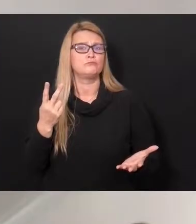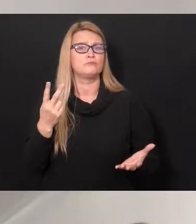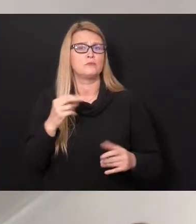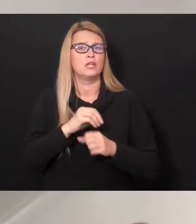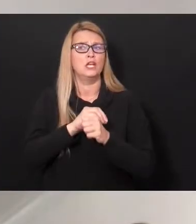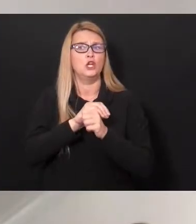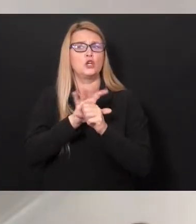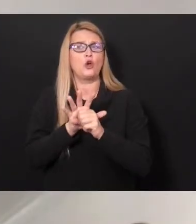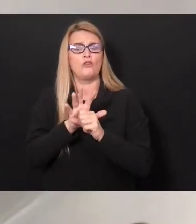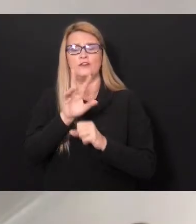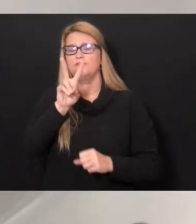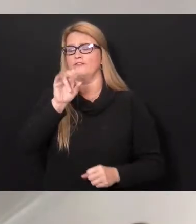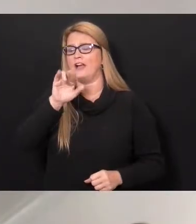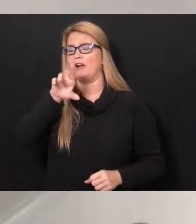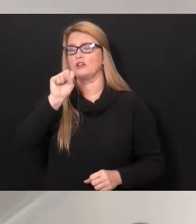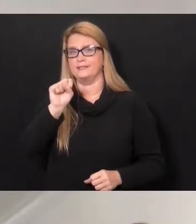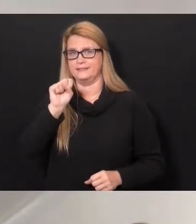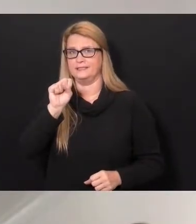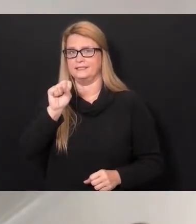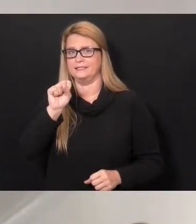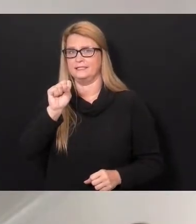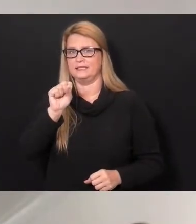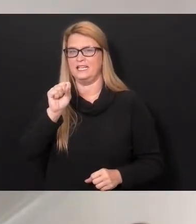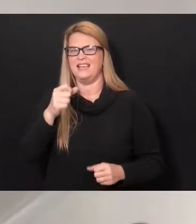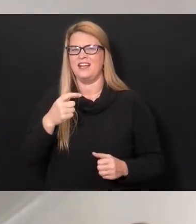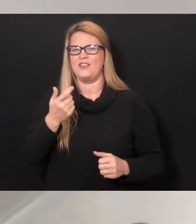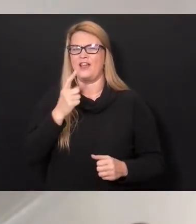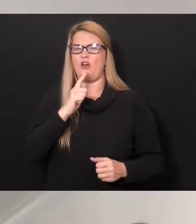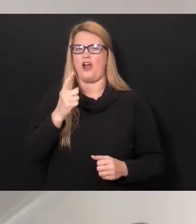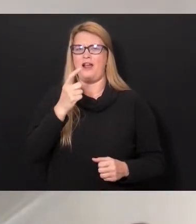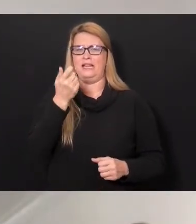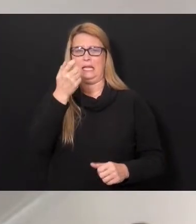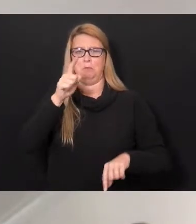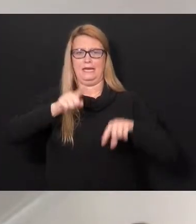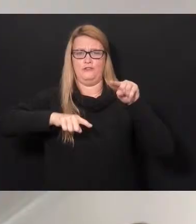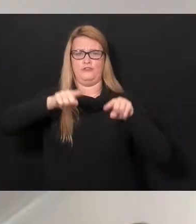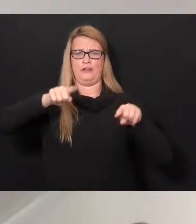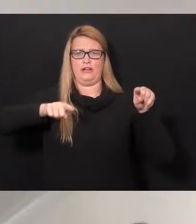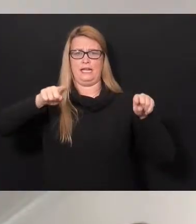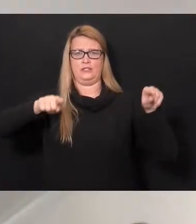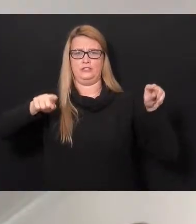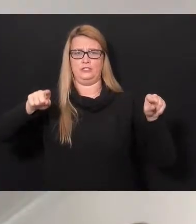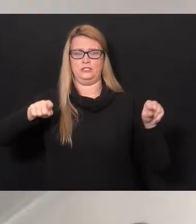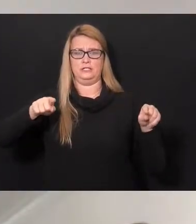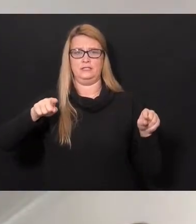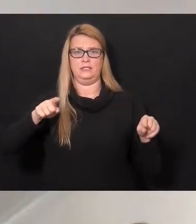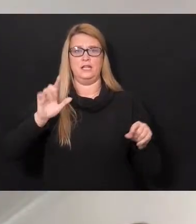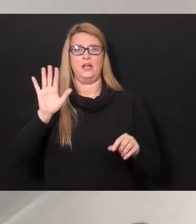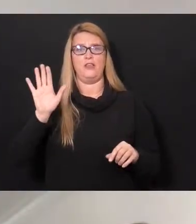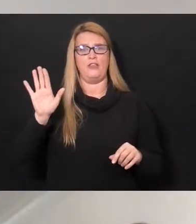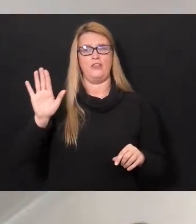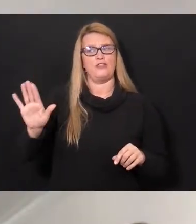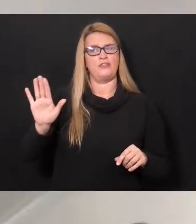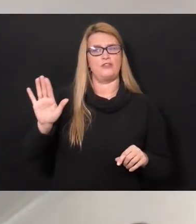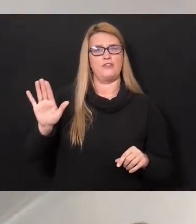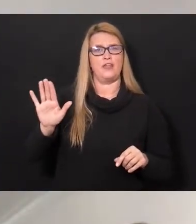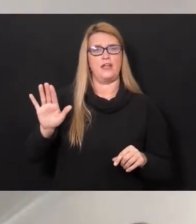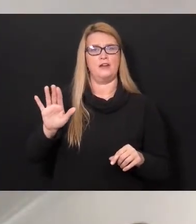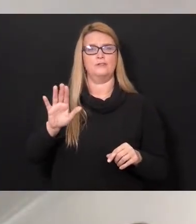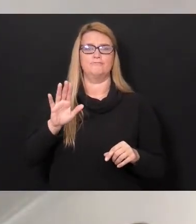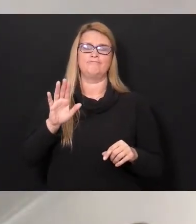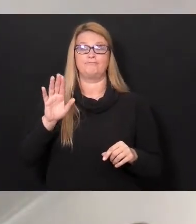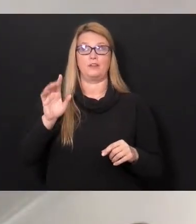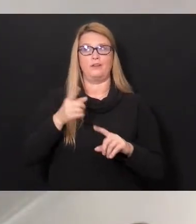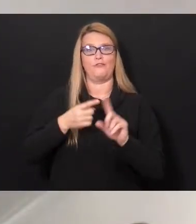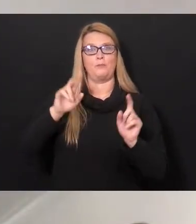COVID viruses that have variations in their genetic makeup, the so-called United